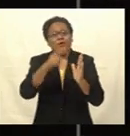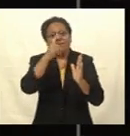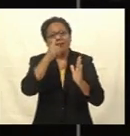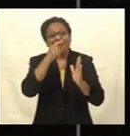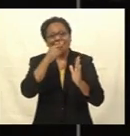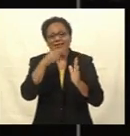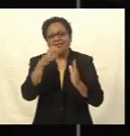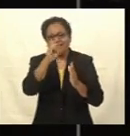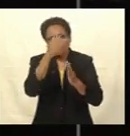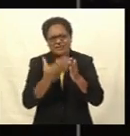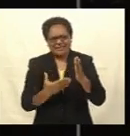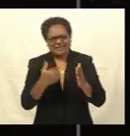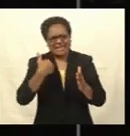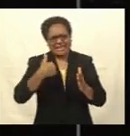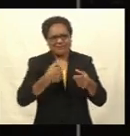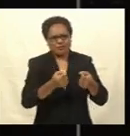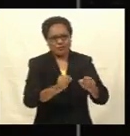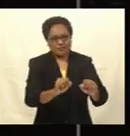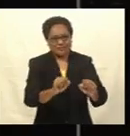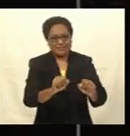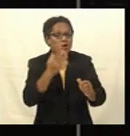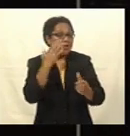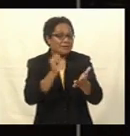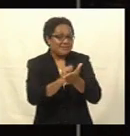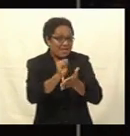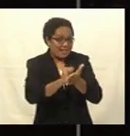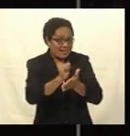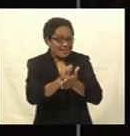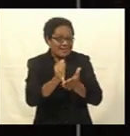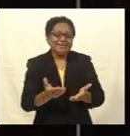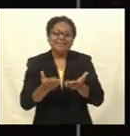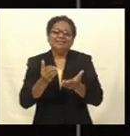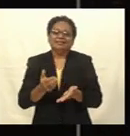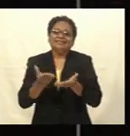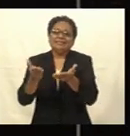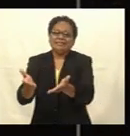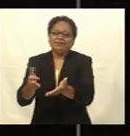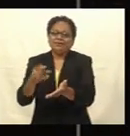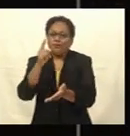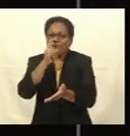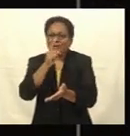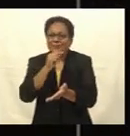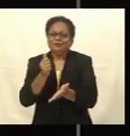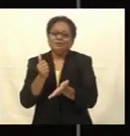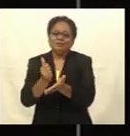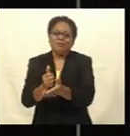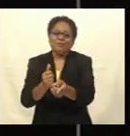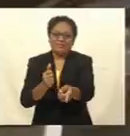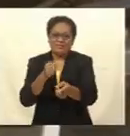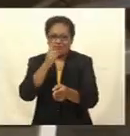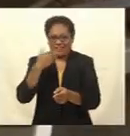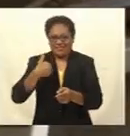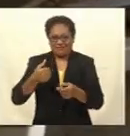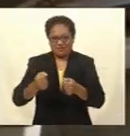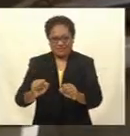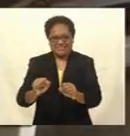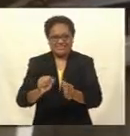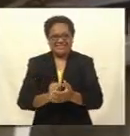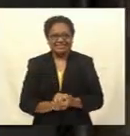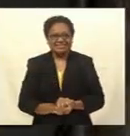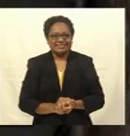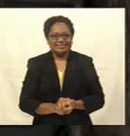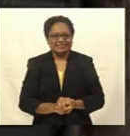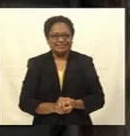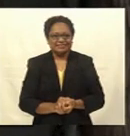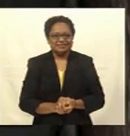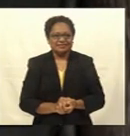homelessness. Proceeds from each portrait go to its subject, supporting their next steps and furthering their dreams. Everybody was always